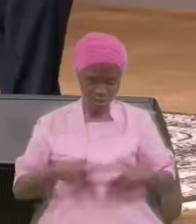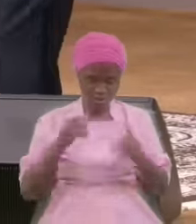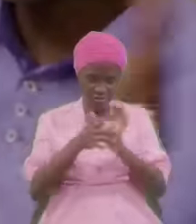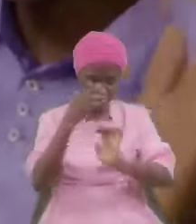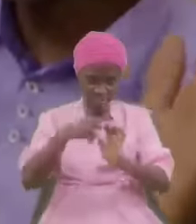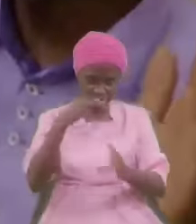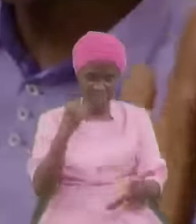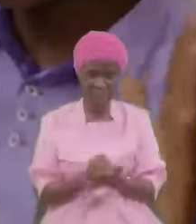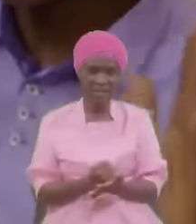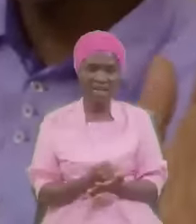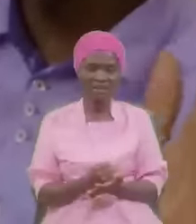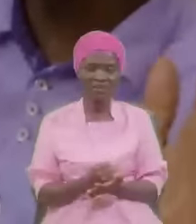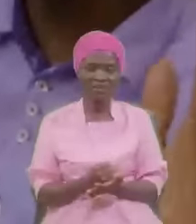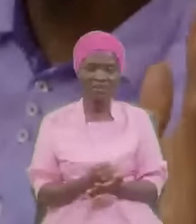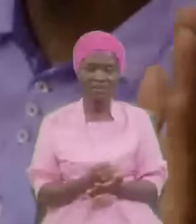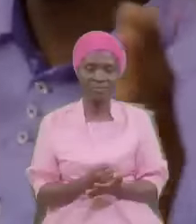Jesus' name.